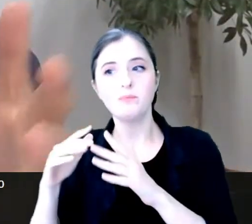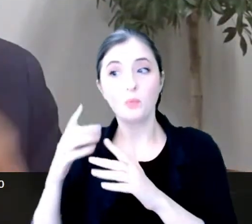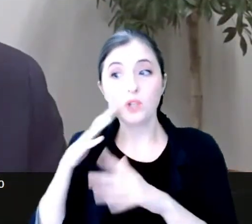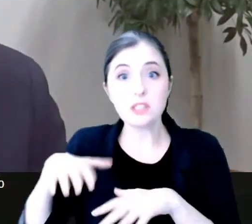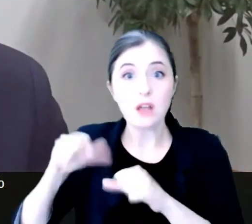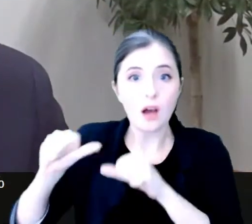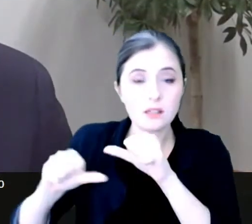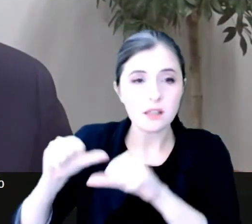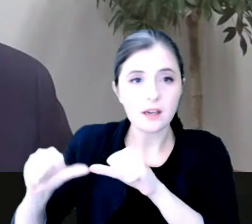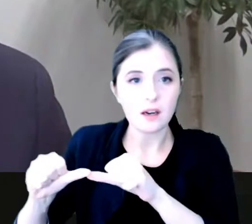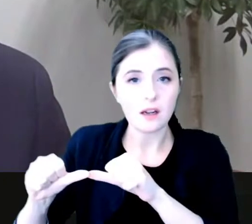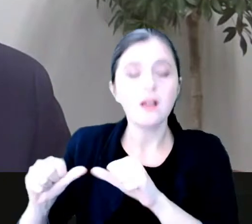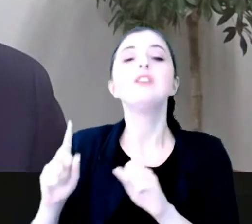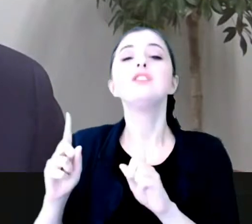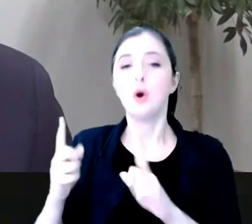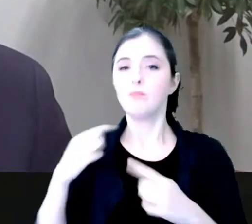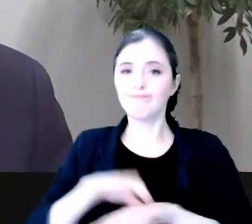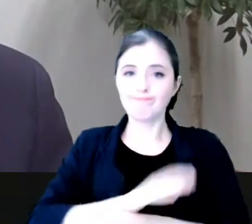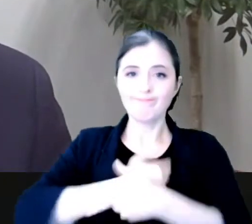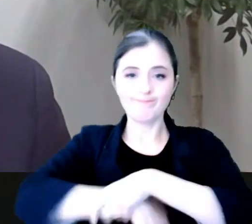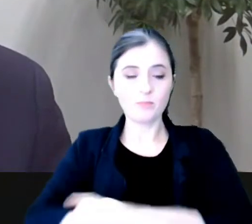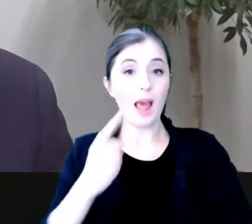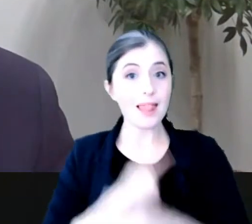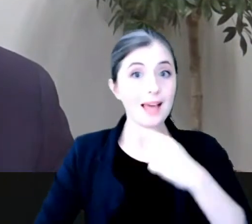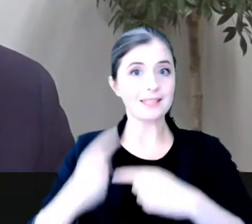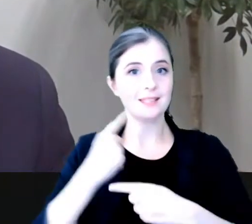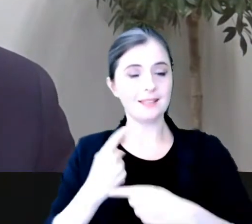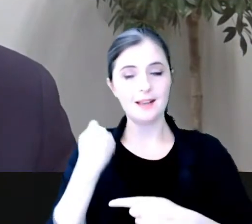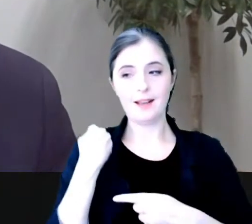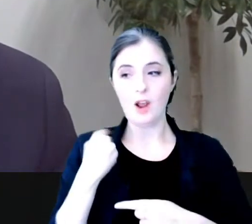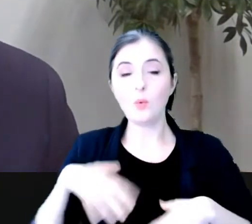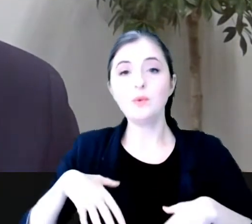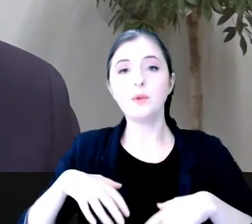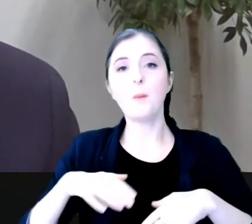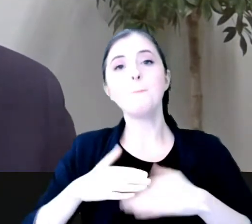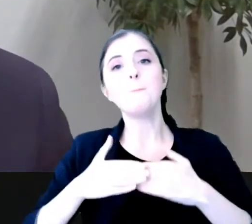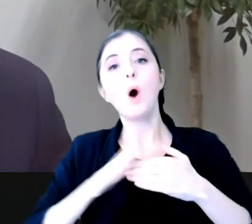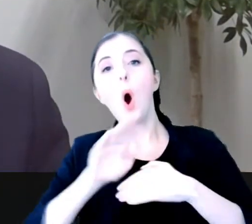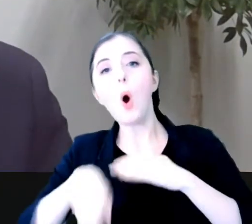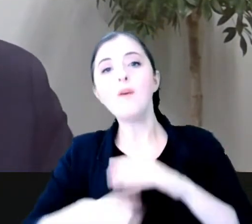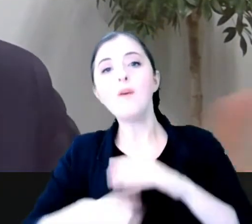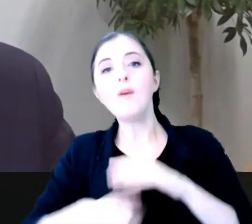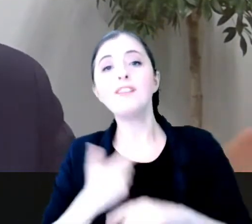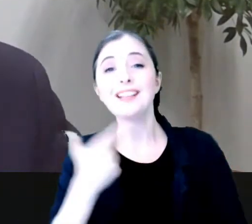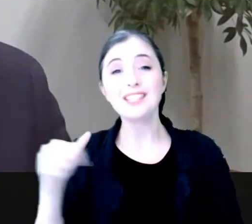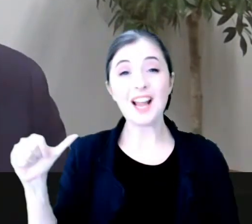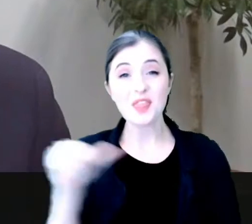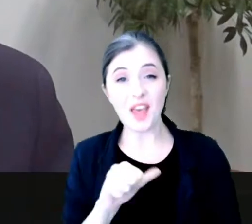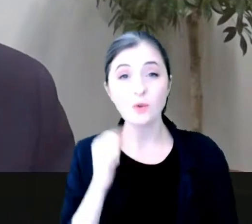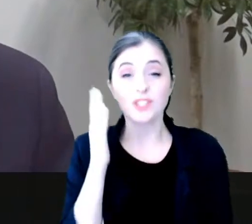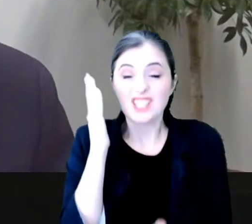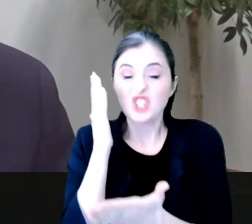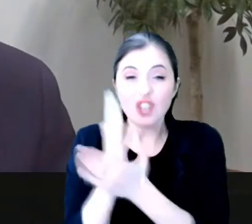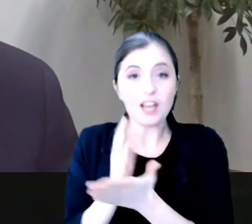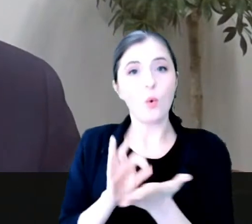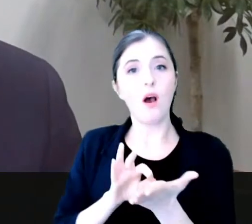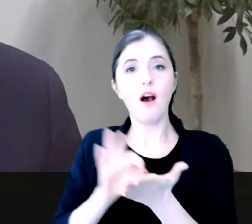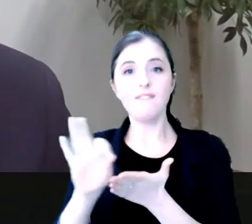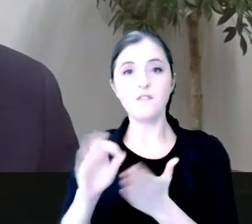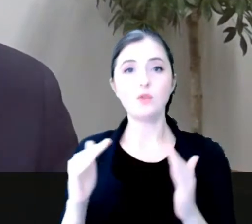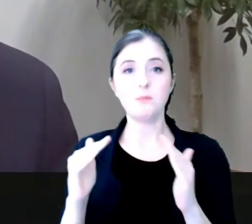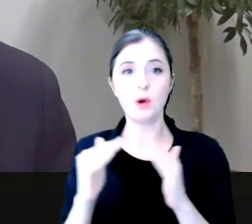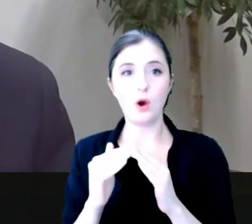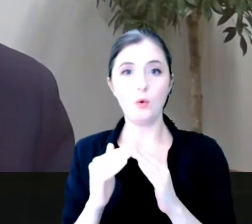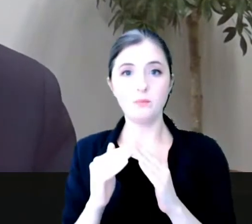so last year, we began more than 17,000 genuinely affordable homes, the most ever since powers were devolved to